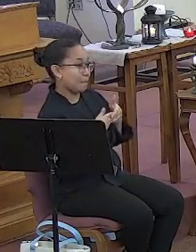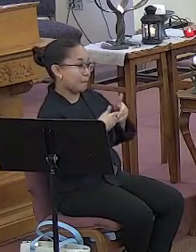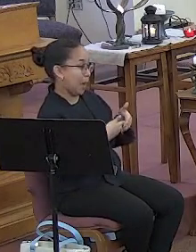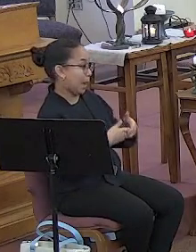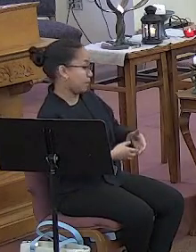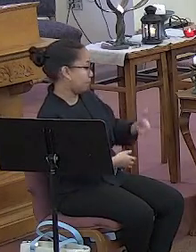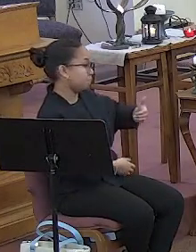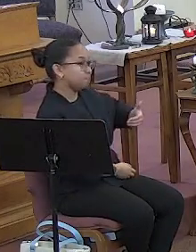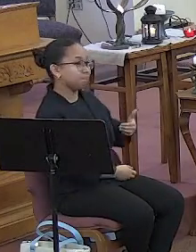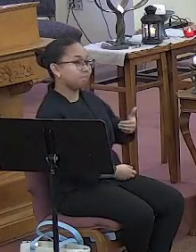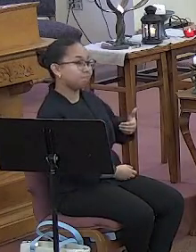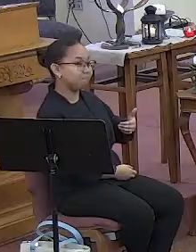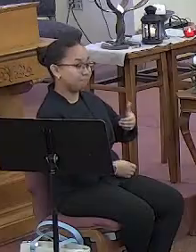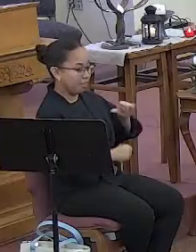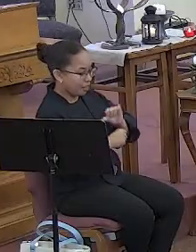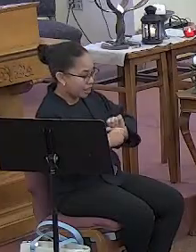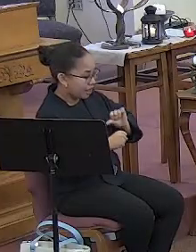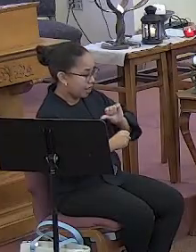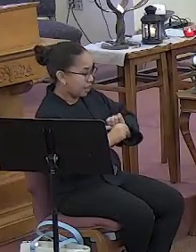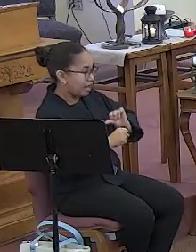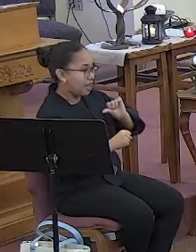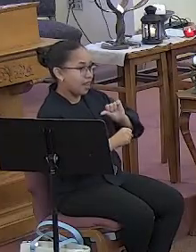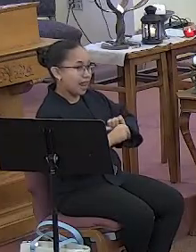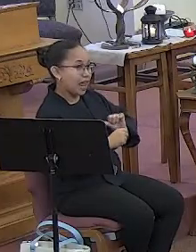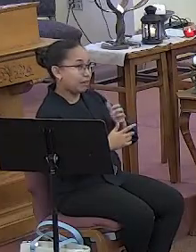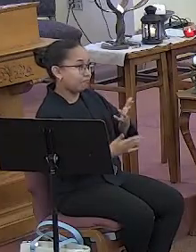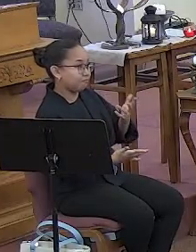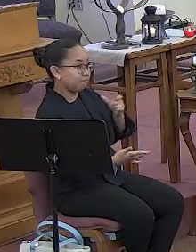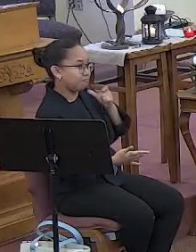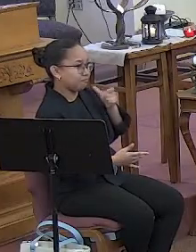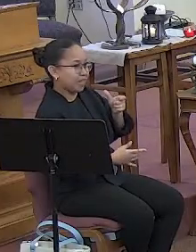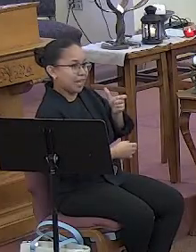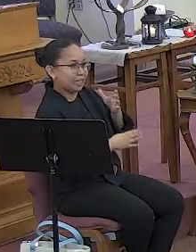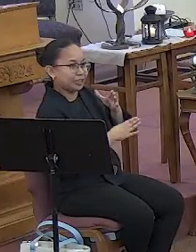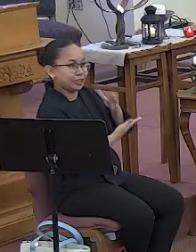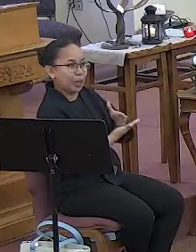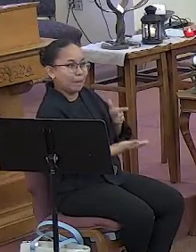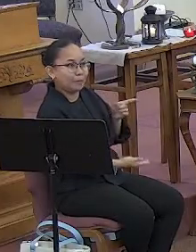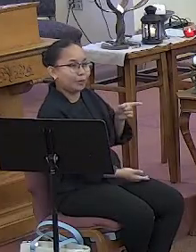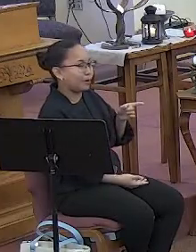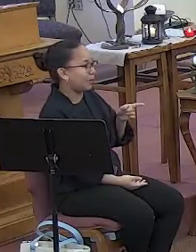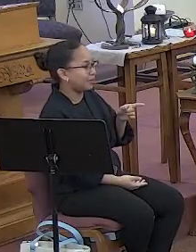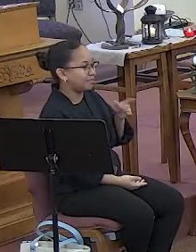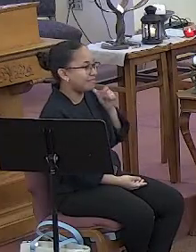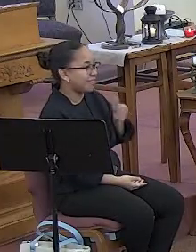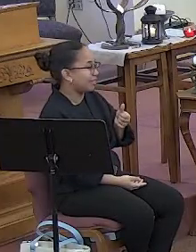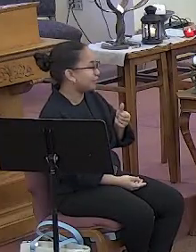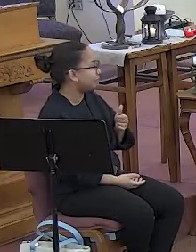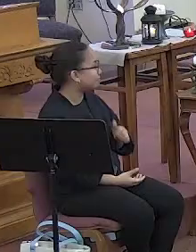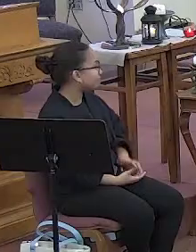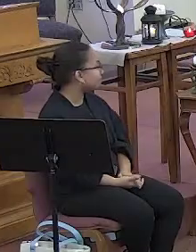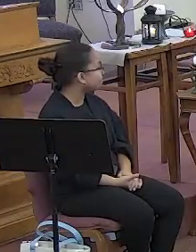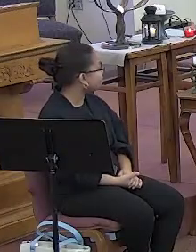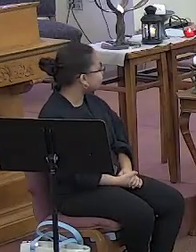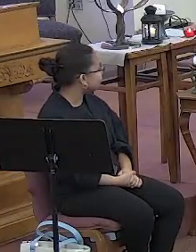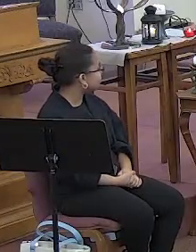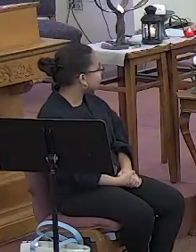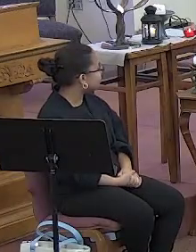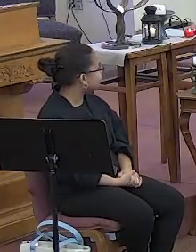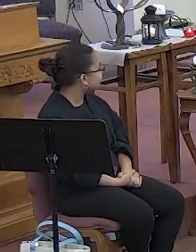hip. Didn't stop Big Mama, though. Not for a minute.